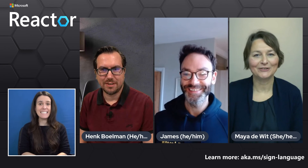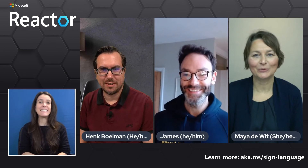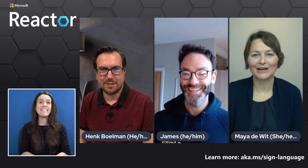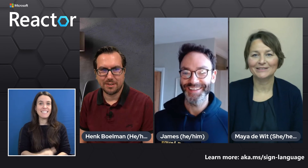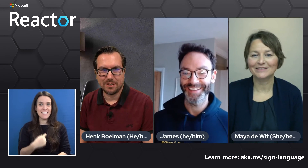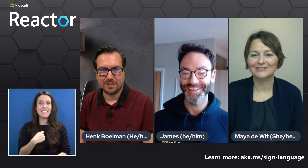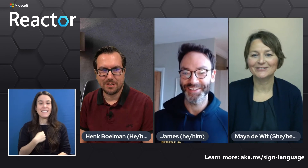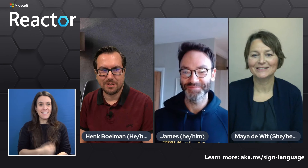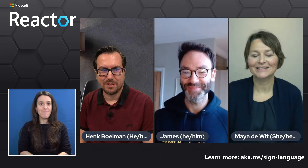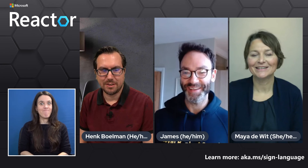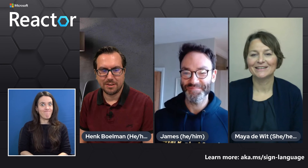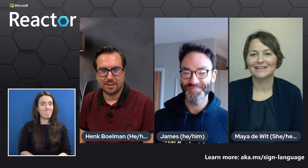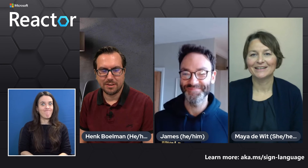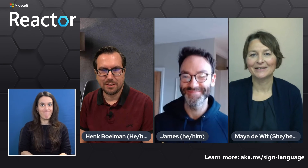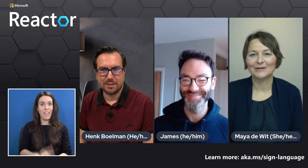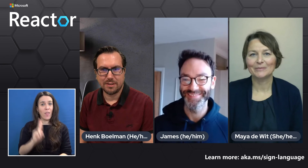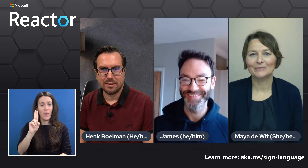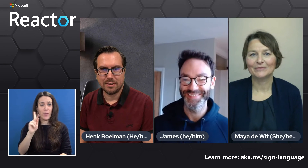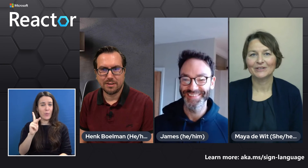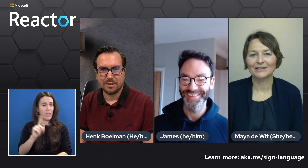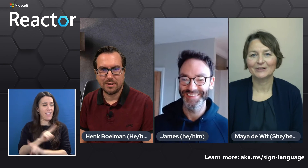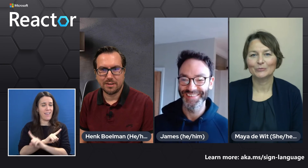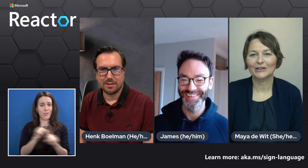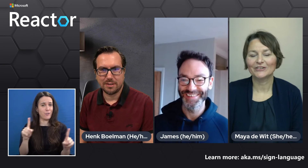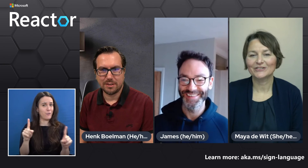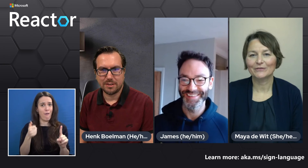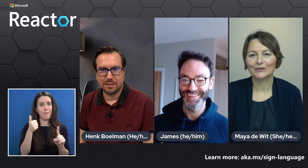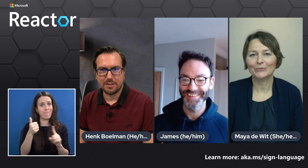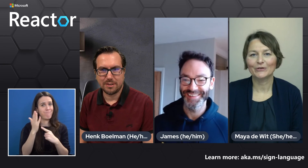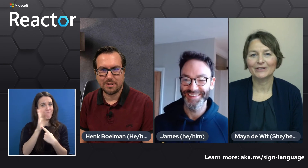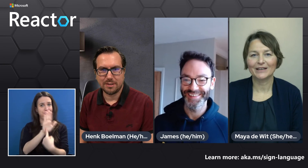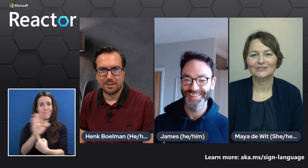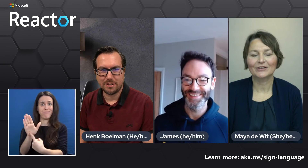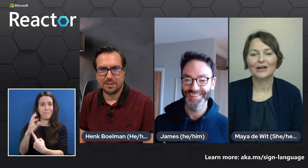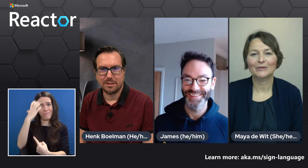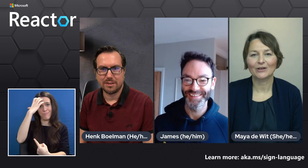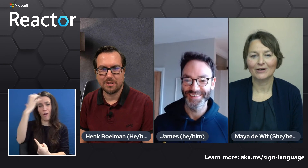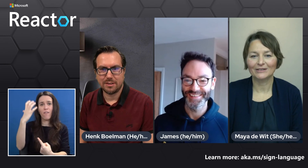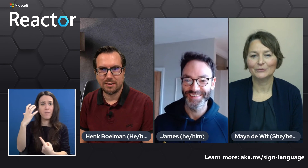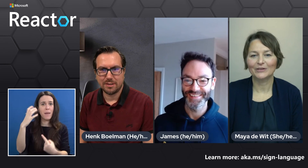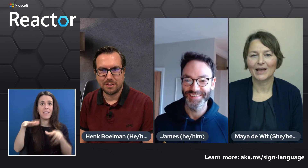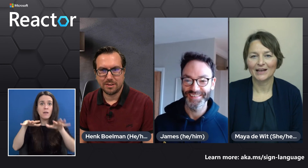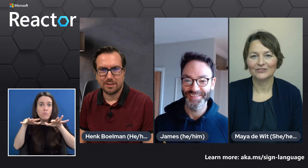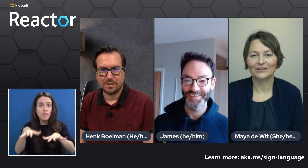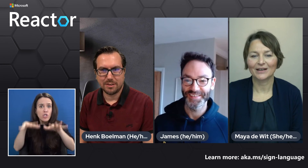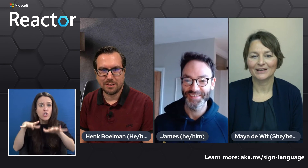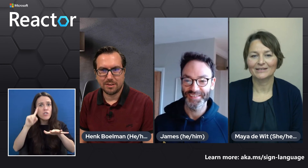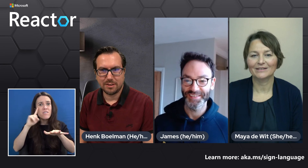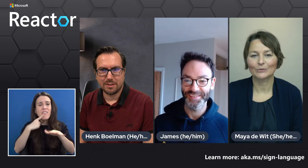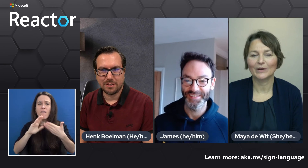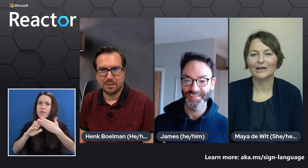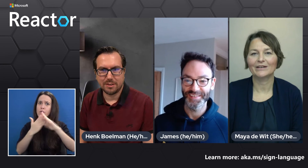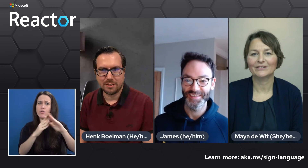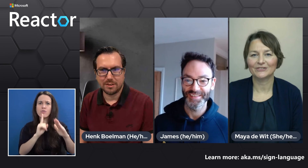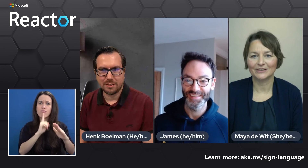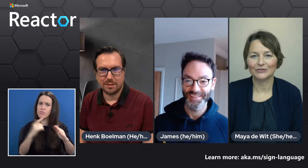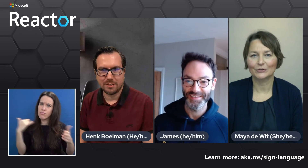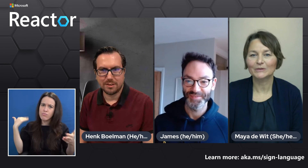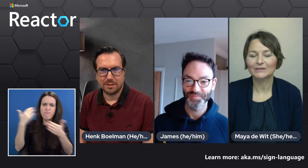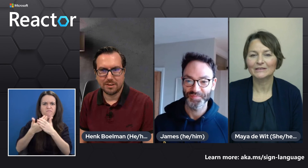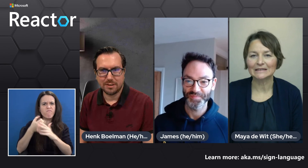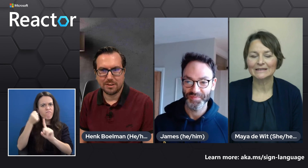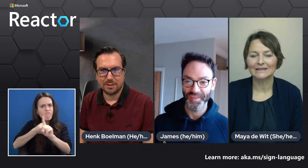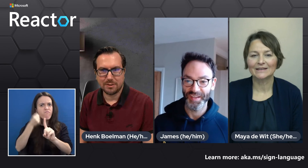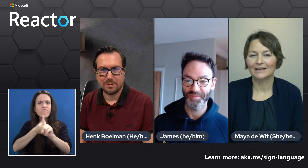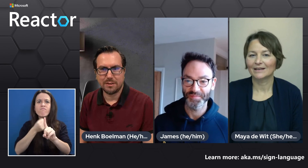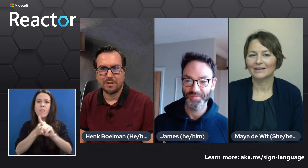shown best practice. Yeah. The British deaf community has lobbied hard with the hashtag, where is the